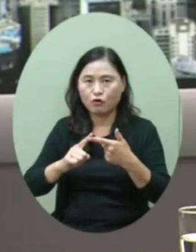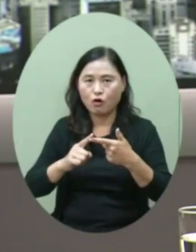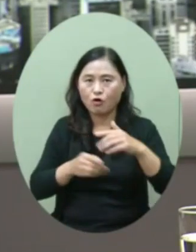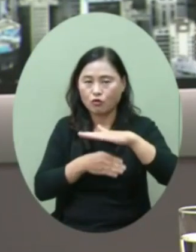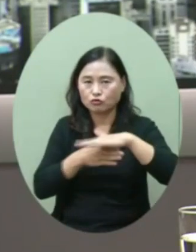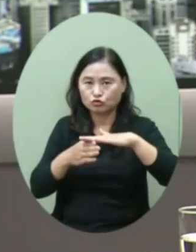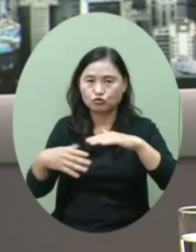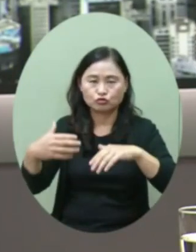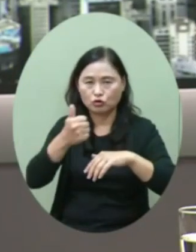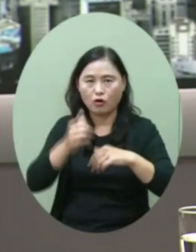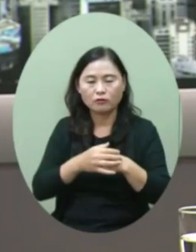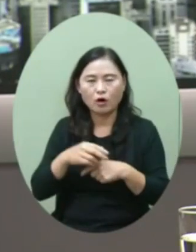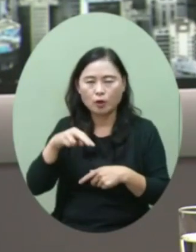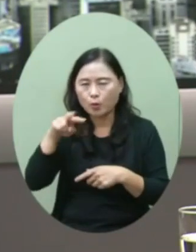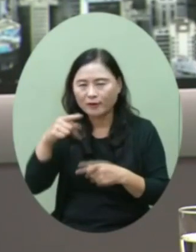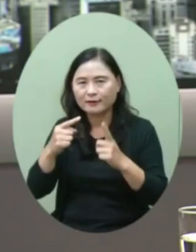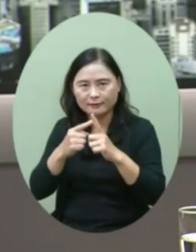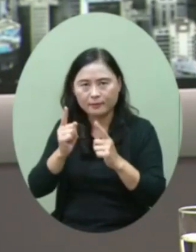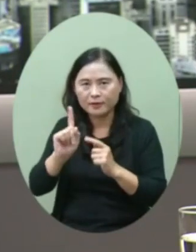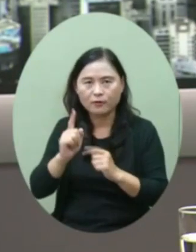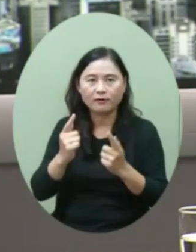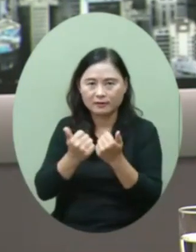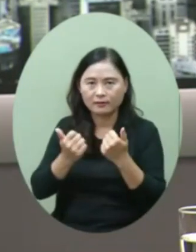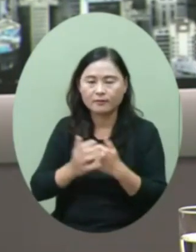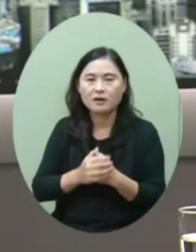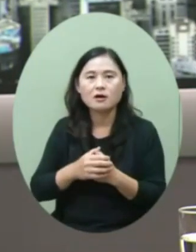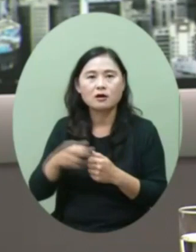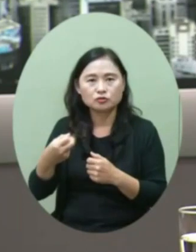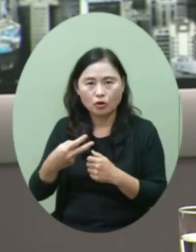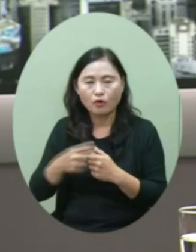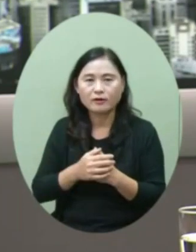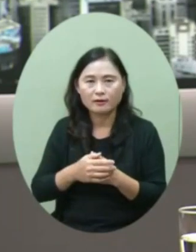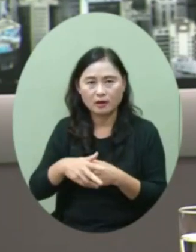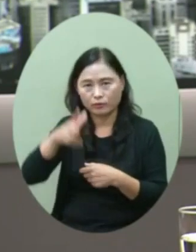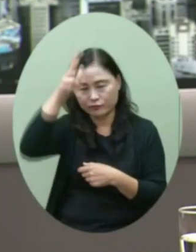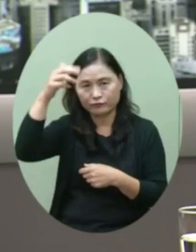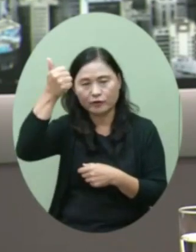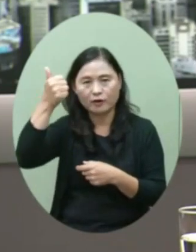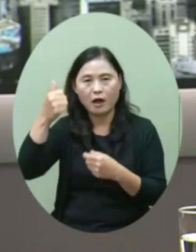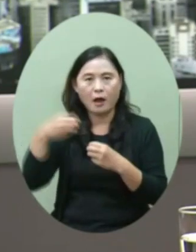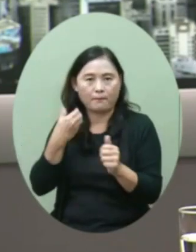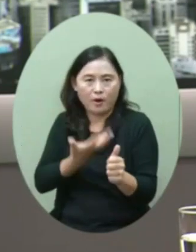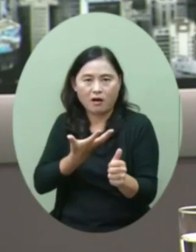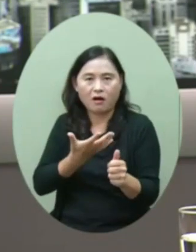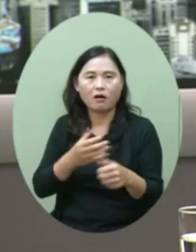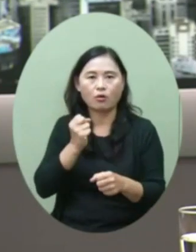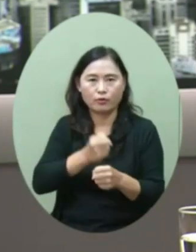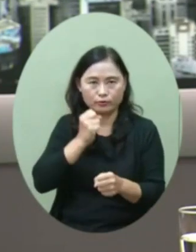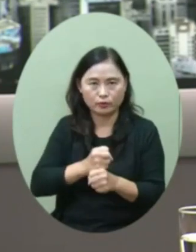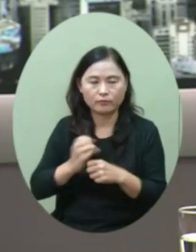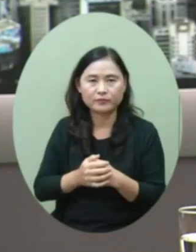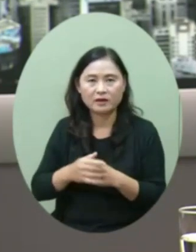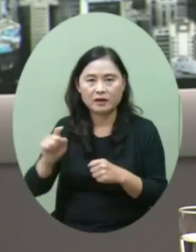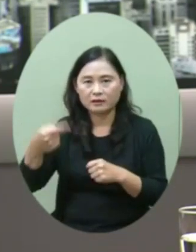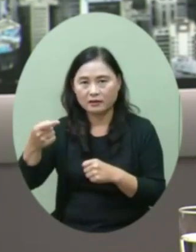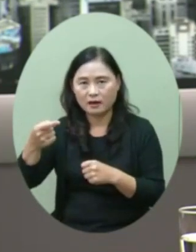deputy commissioner heading the National Security Department. We are still identifying a suitable candidate, and